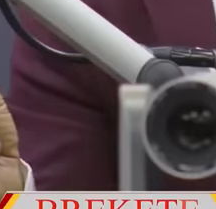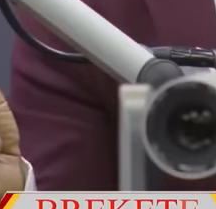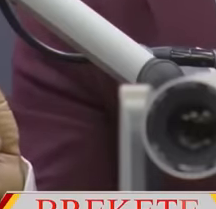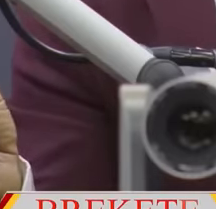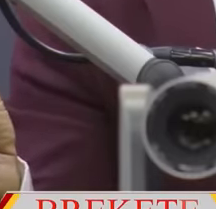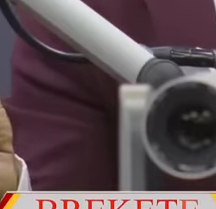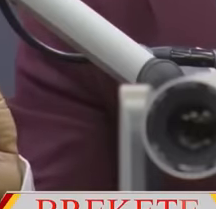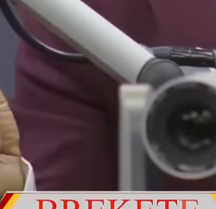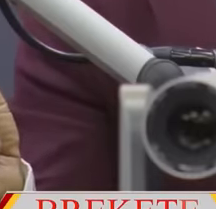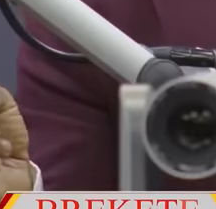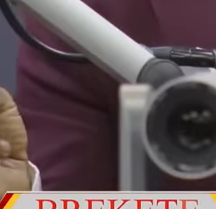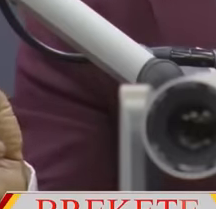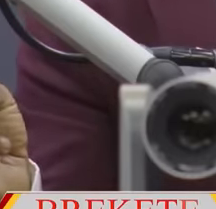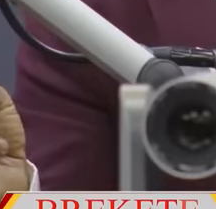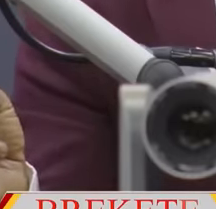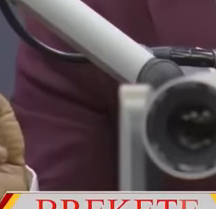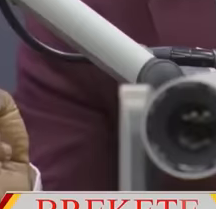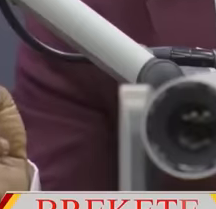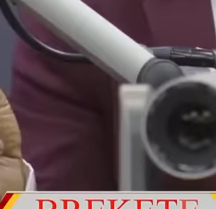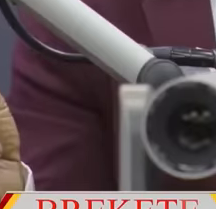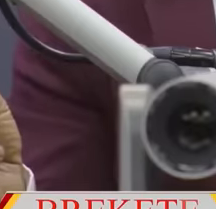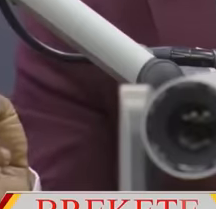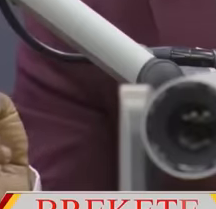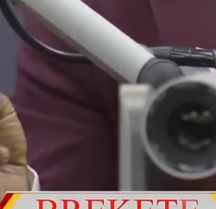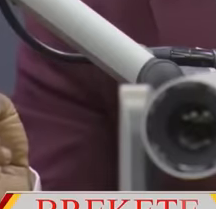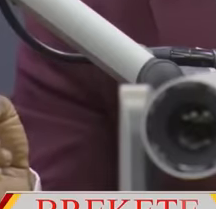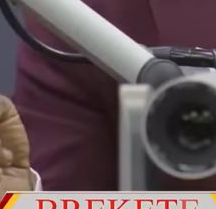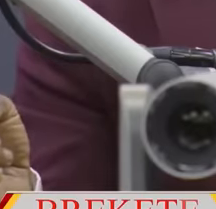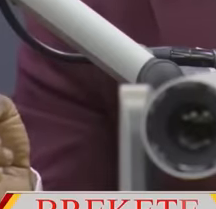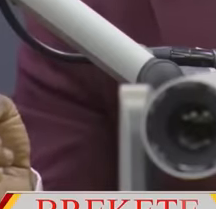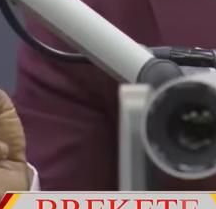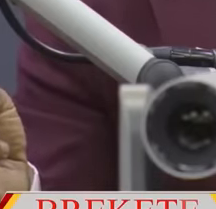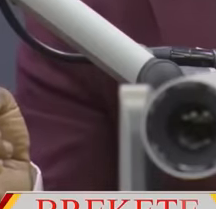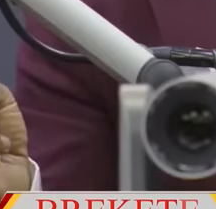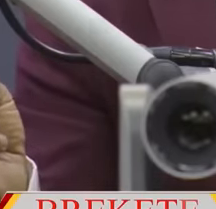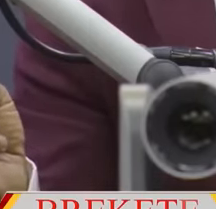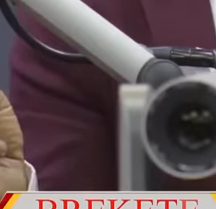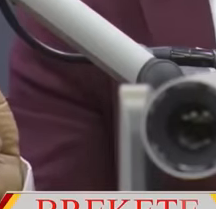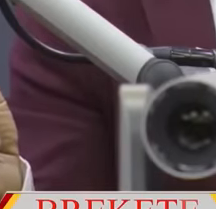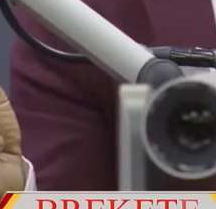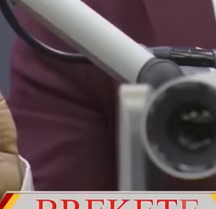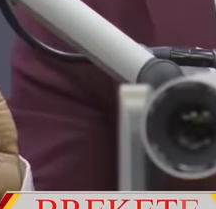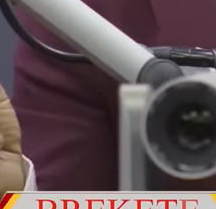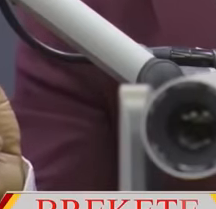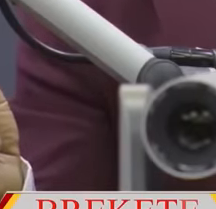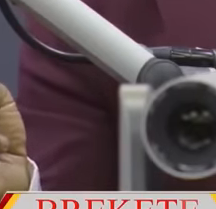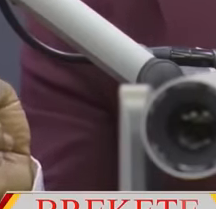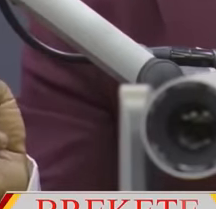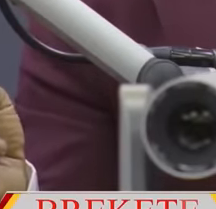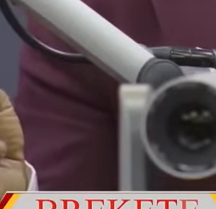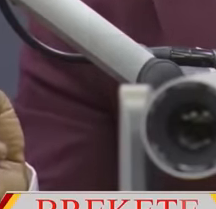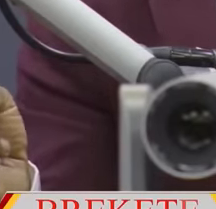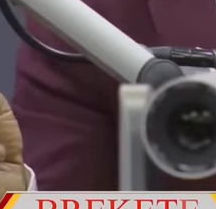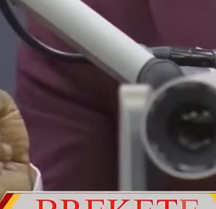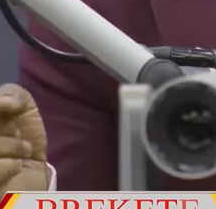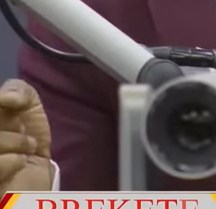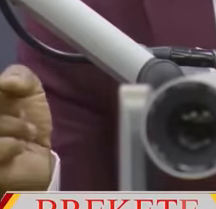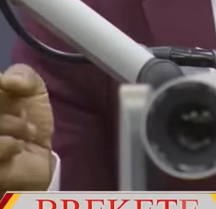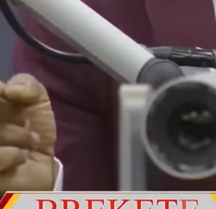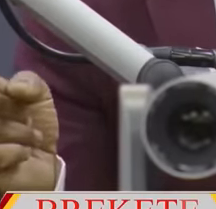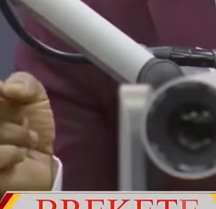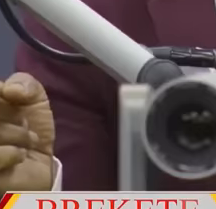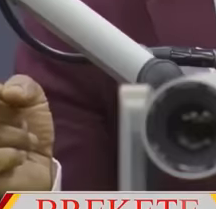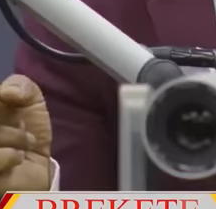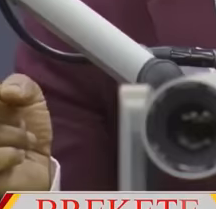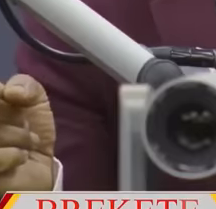can't inform you, say then tell and say Mohbad they sick. Now house you know day, I be una, na no day